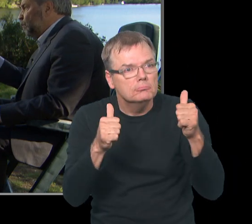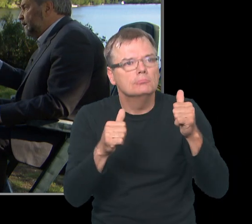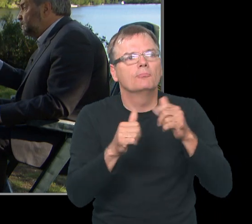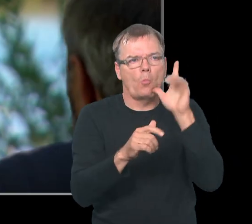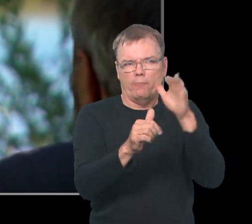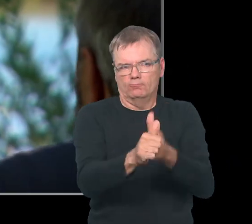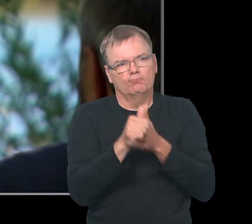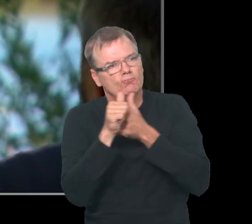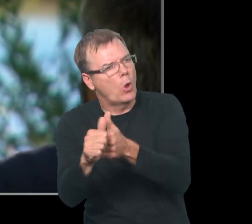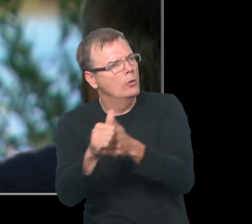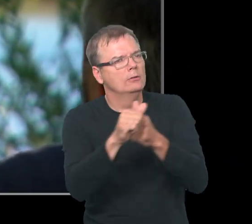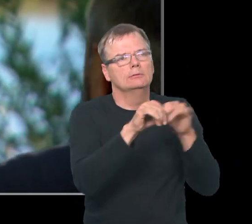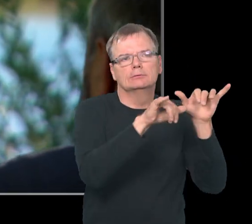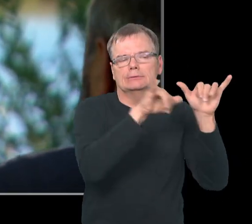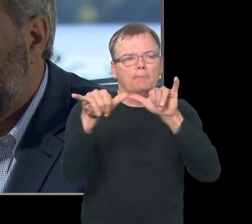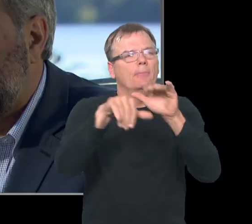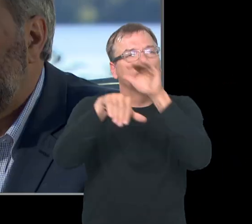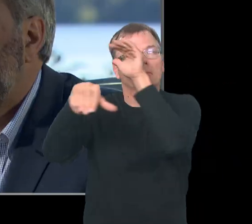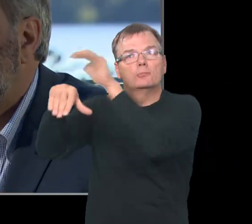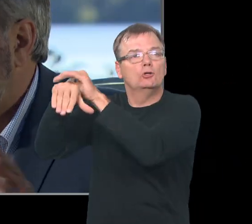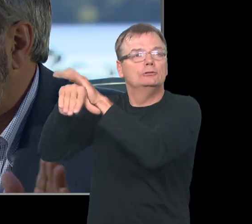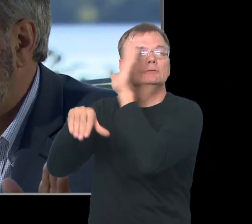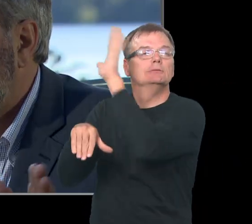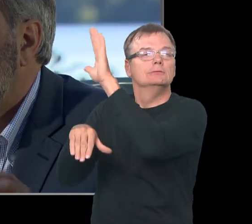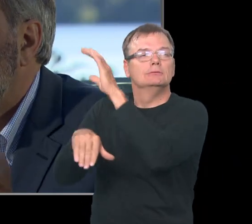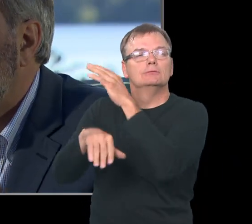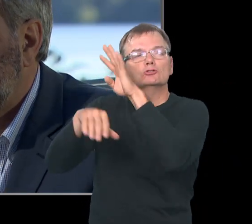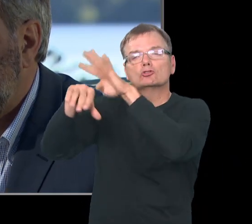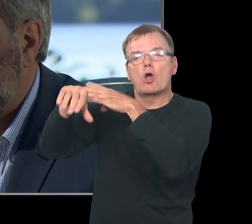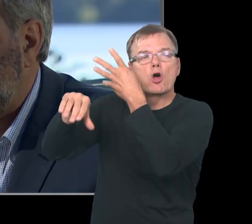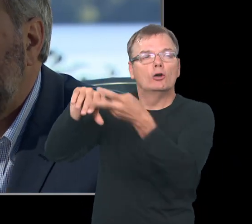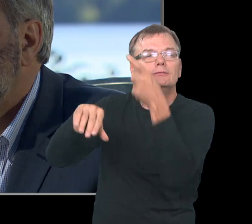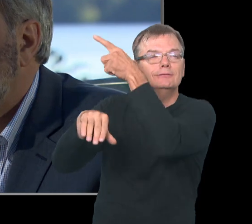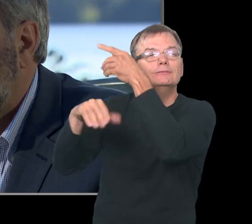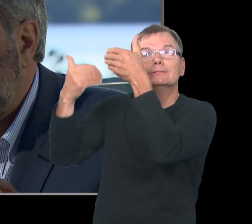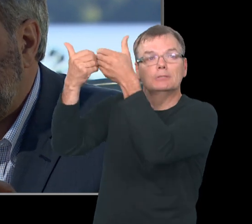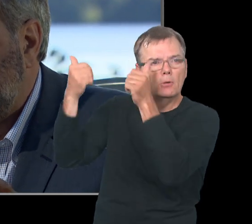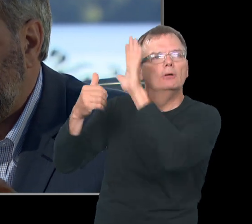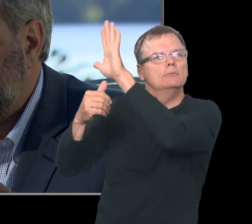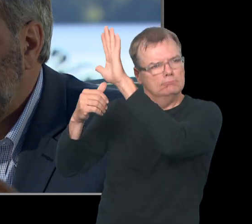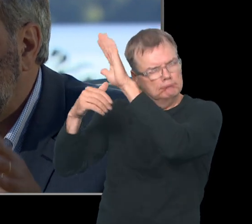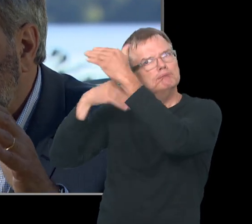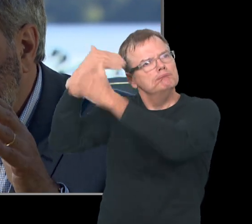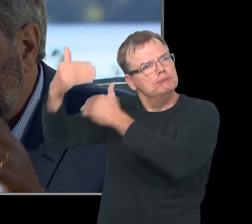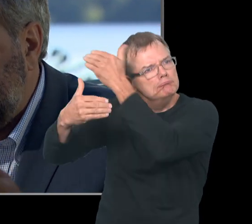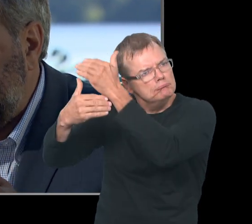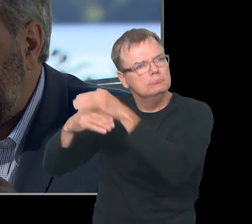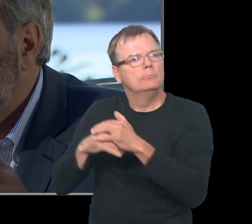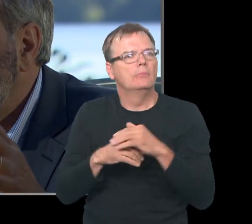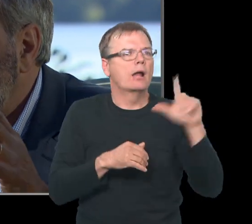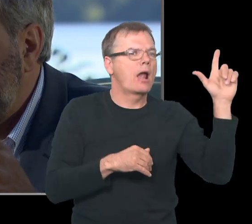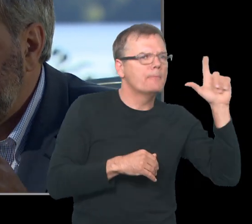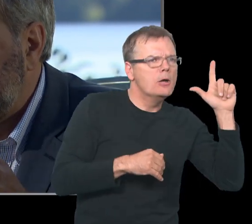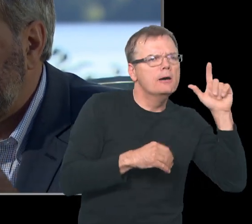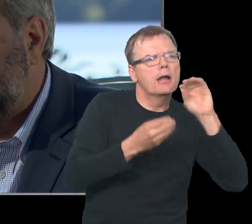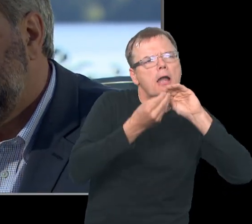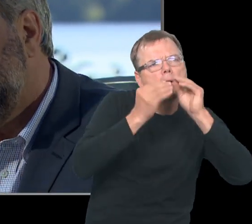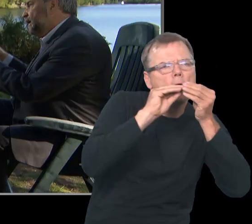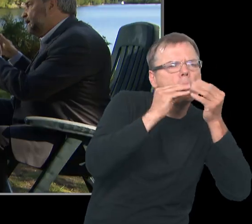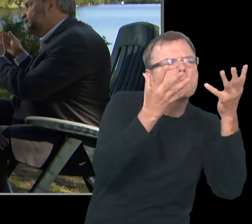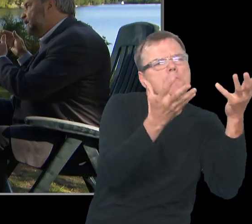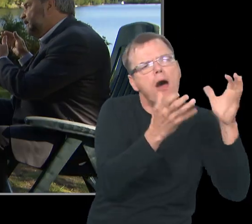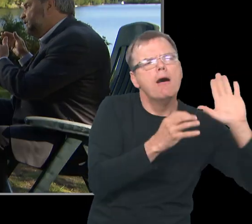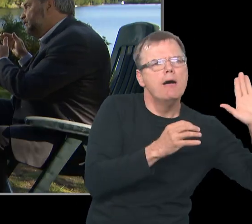wins, wins. The Liberals claim that it's more. Fine. What's the number? They won't give one. They're playing a game, and it's a dangerous